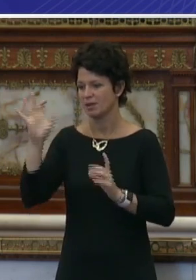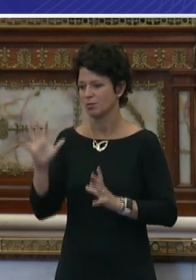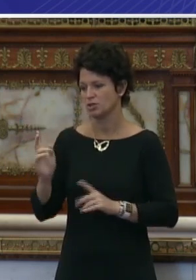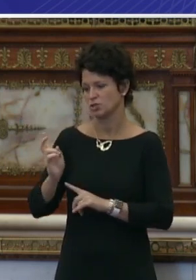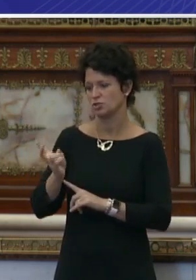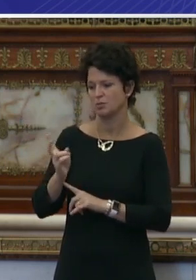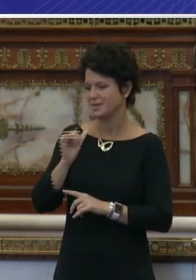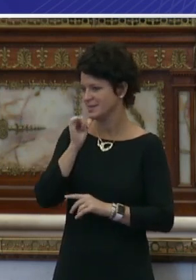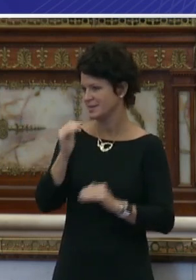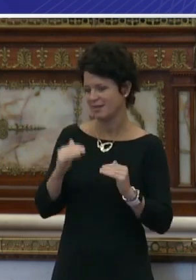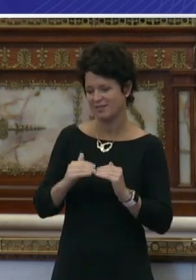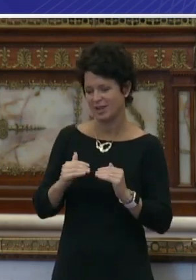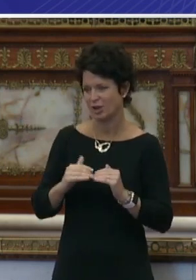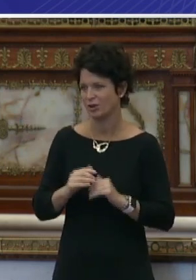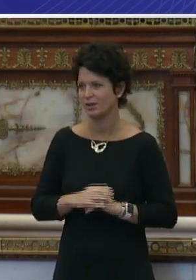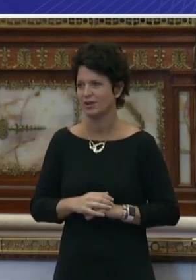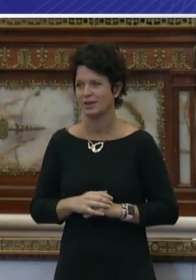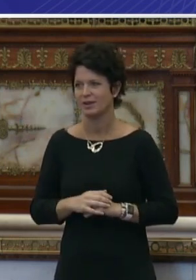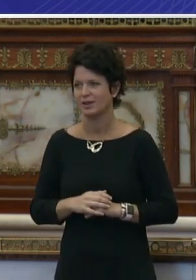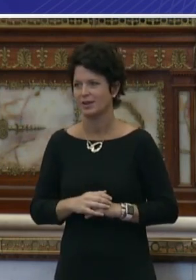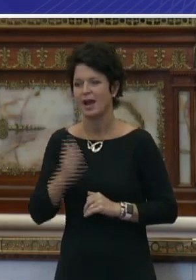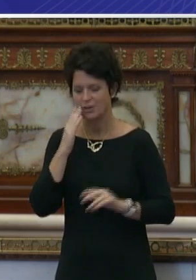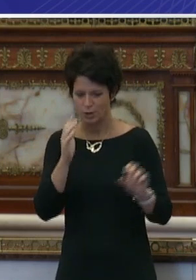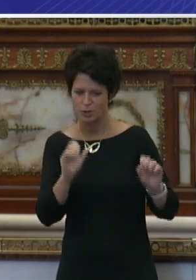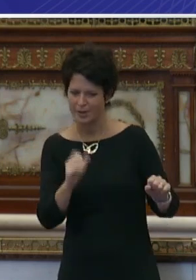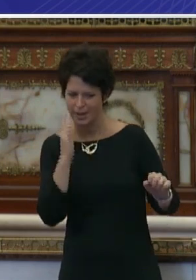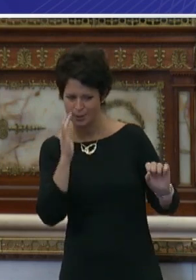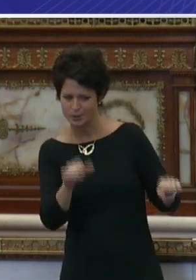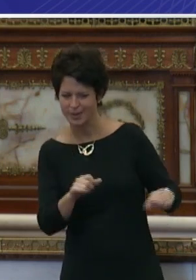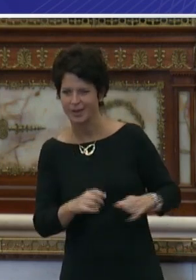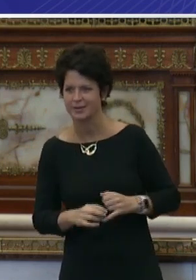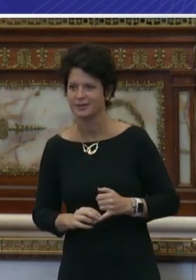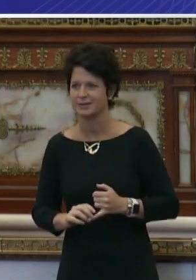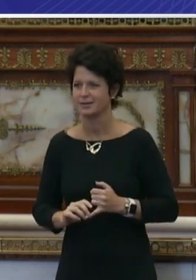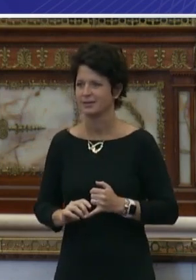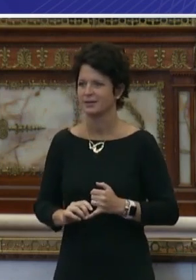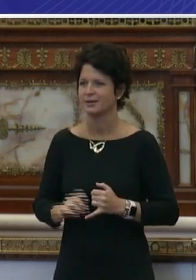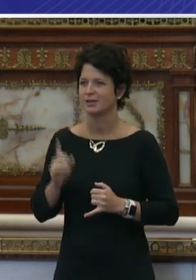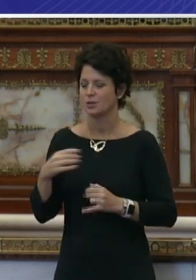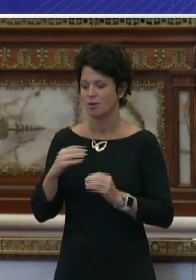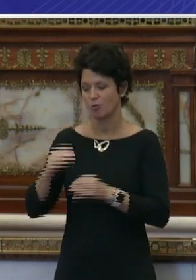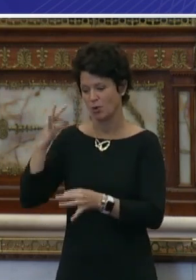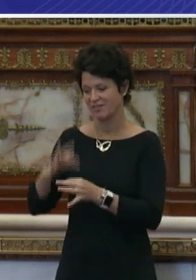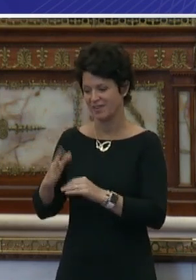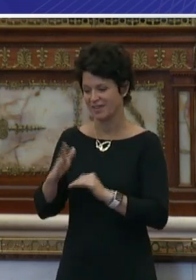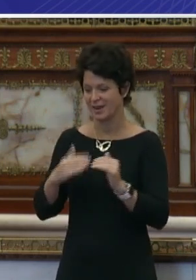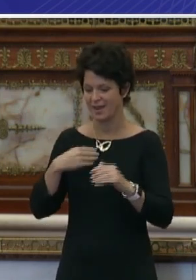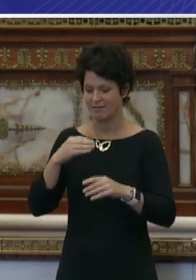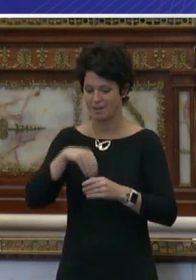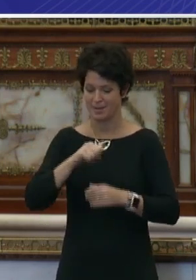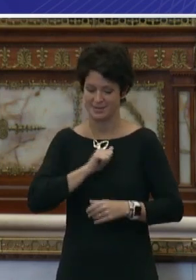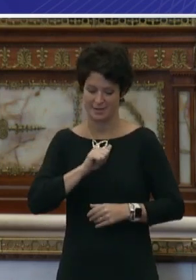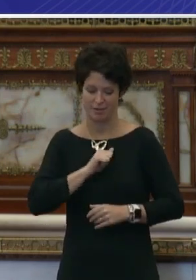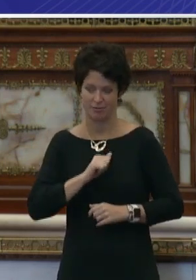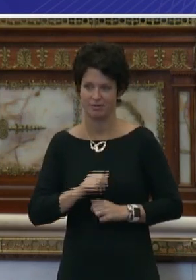unfair. So, I know you can do it. I know you can do it. Well, you have more faith in me than I have in myself.